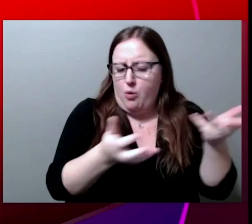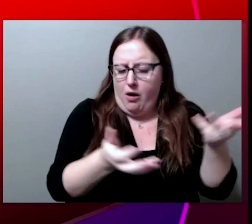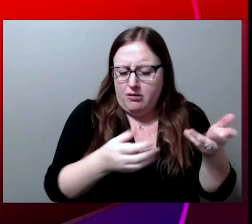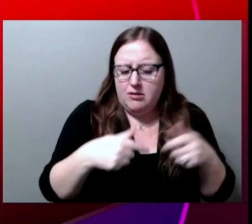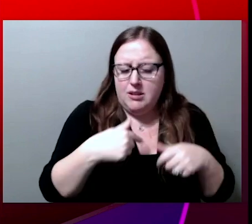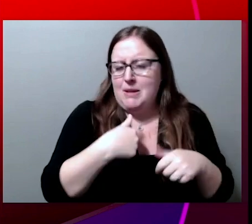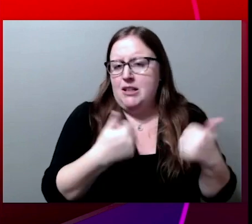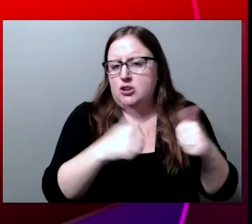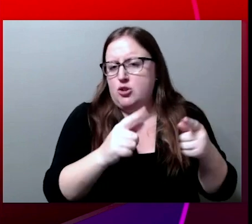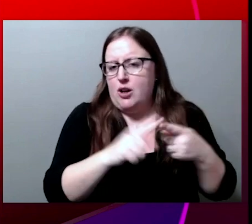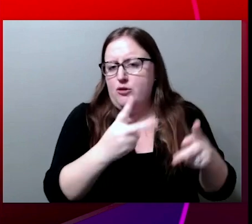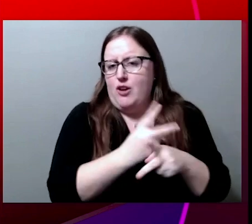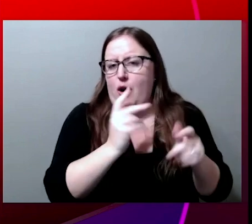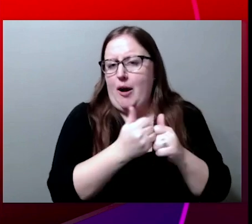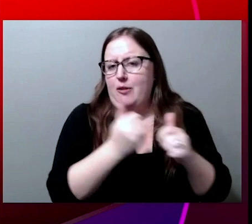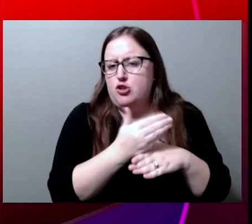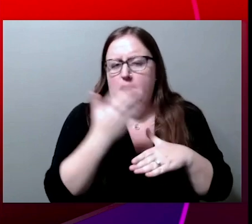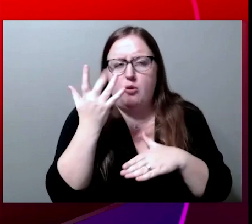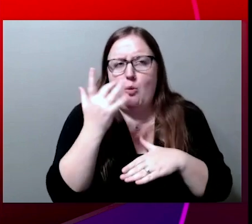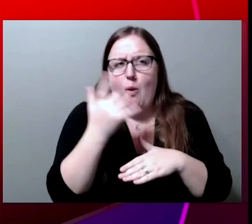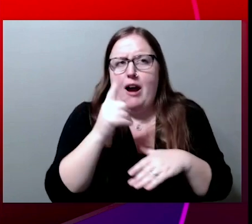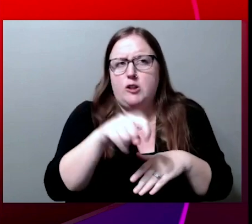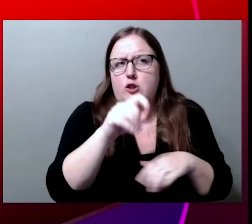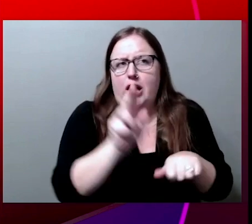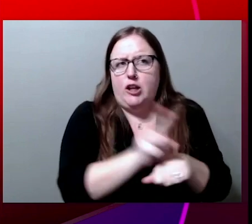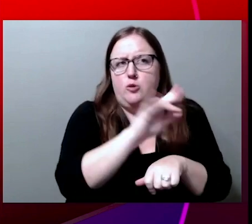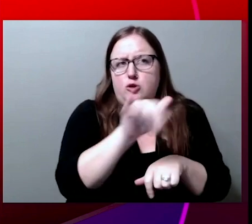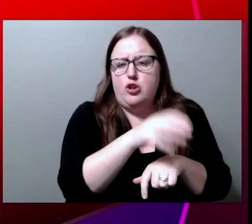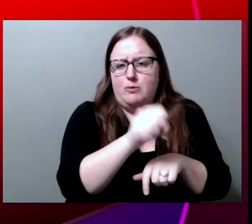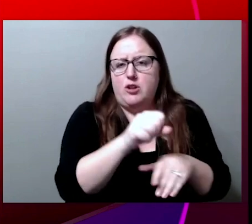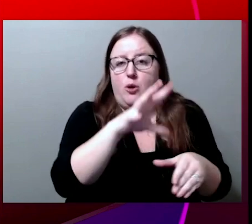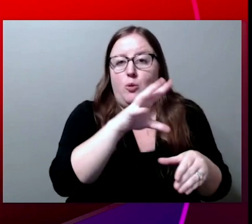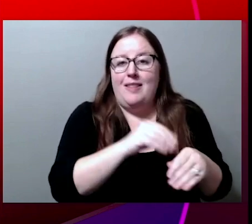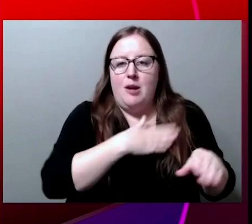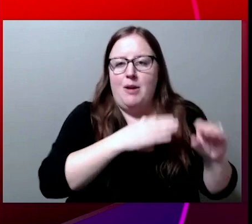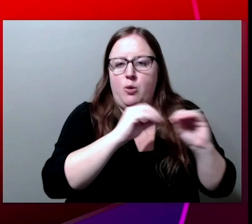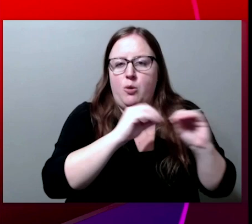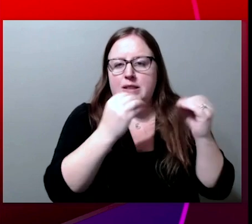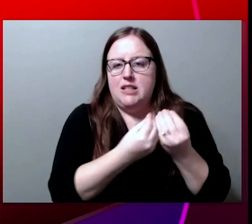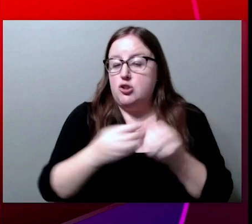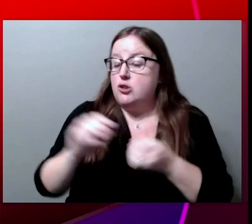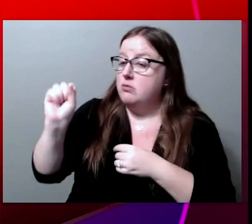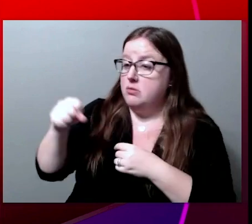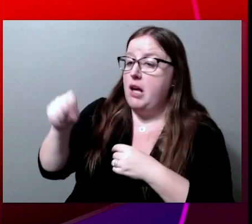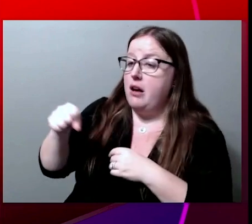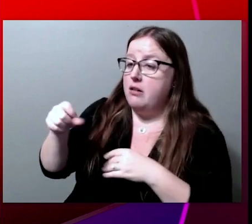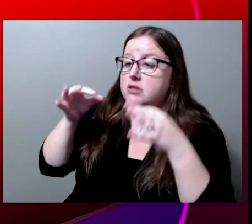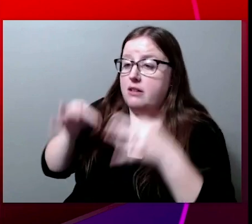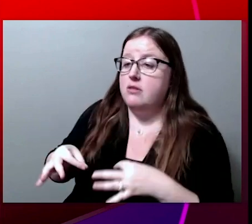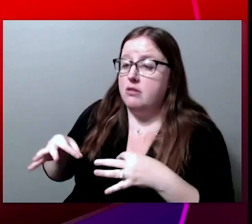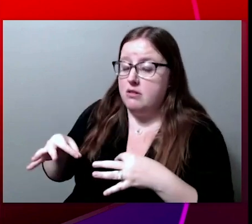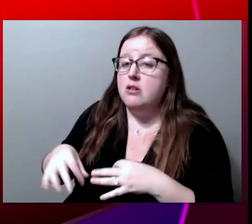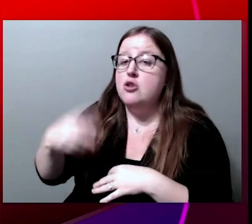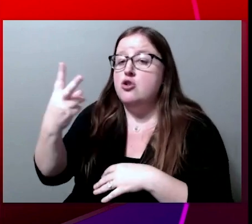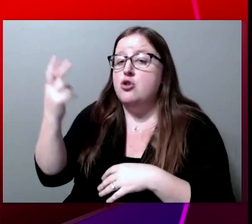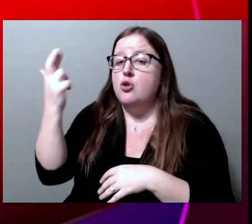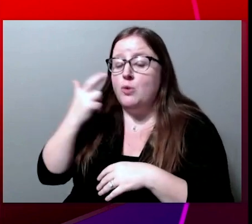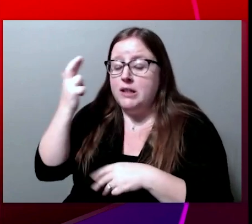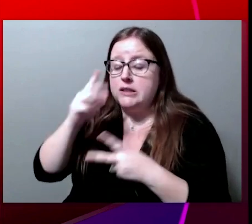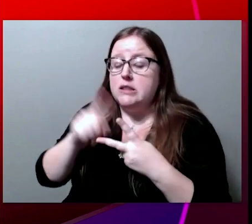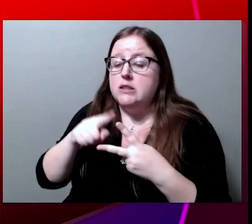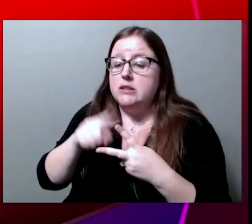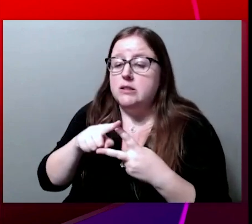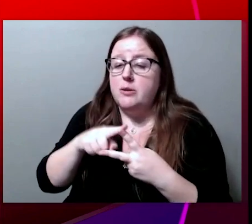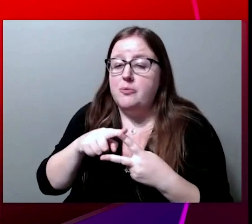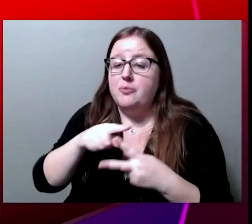to figure out how to share? Why should I use JumpStart within my organization? Yeah, definitely. So I think there are two reasons. One is